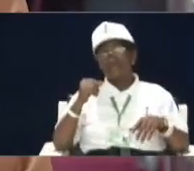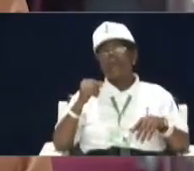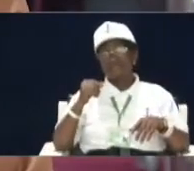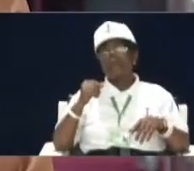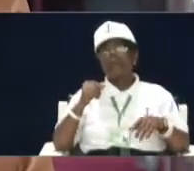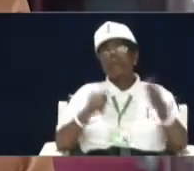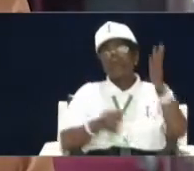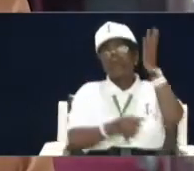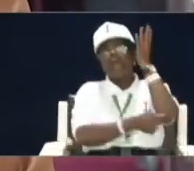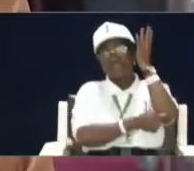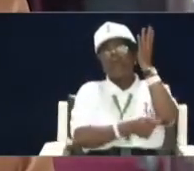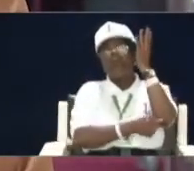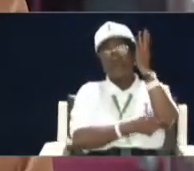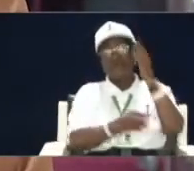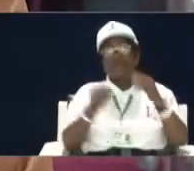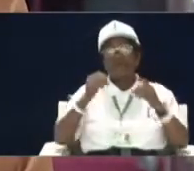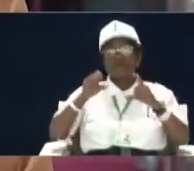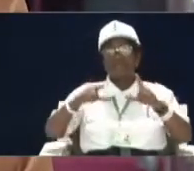Abraham was enlarged